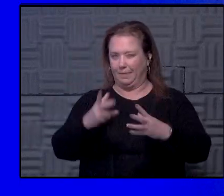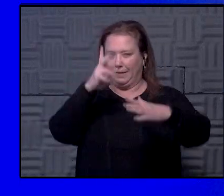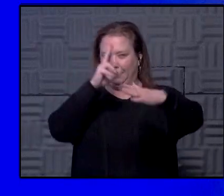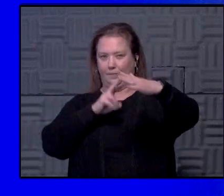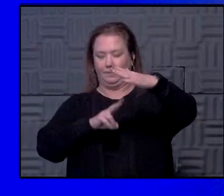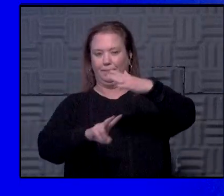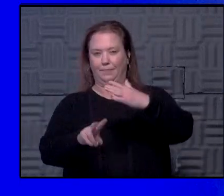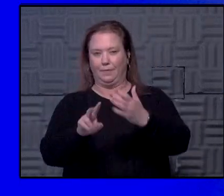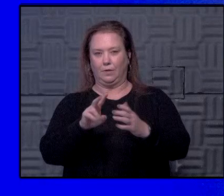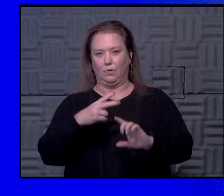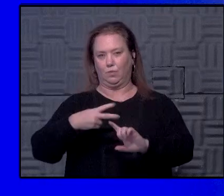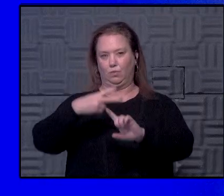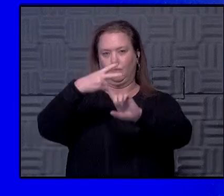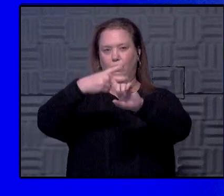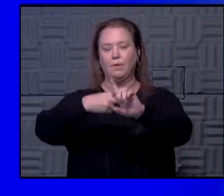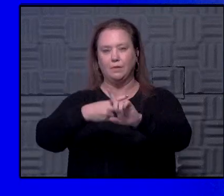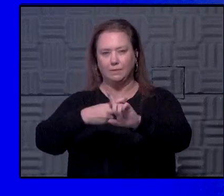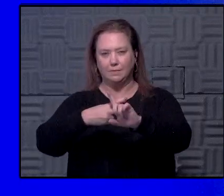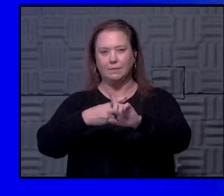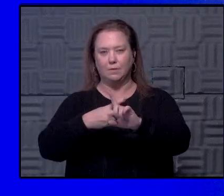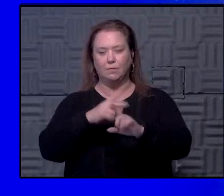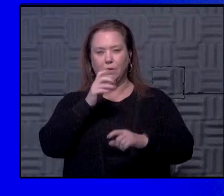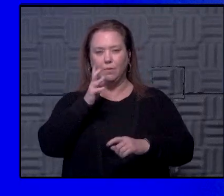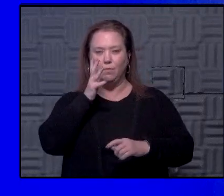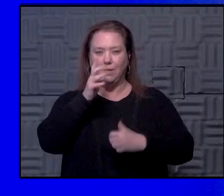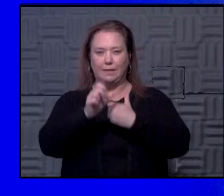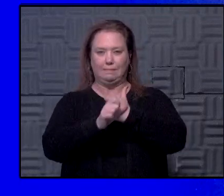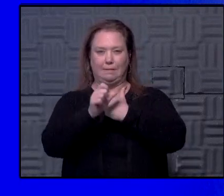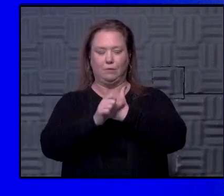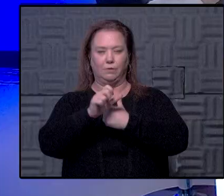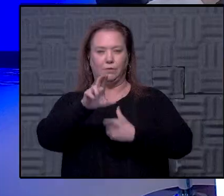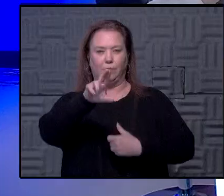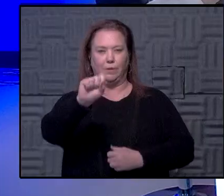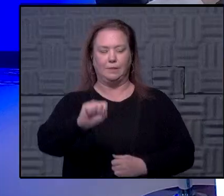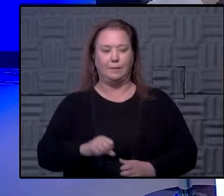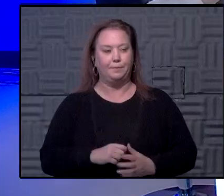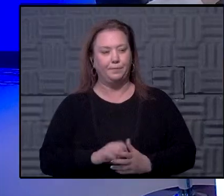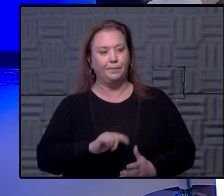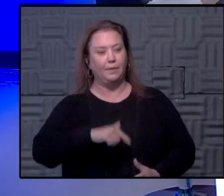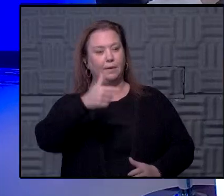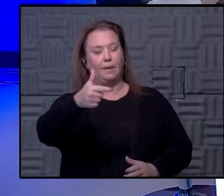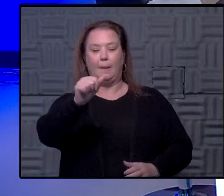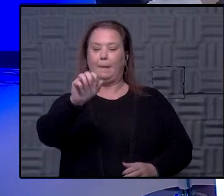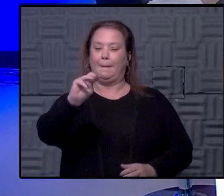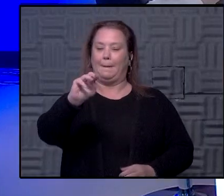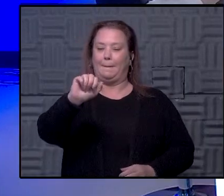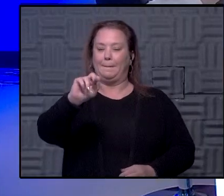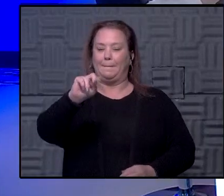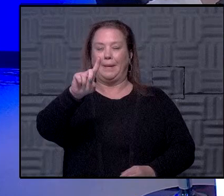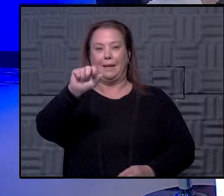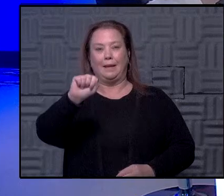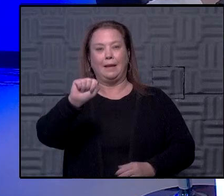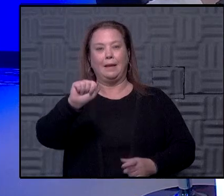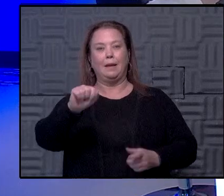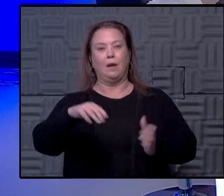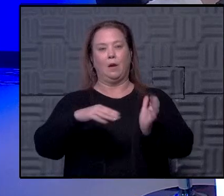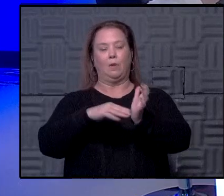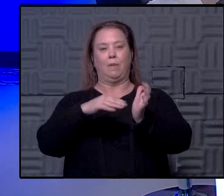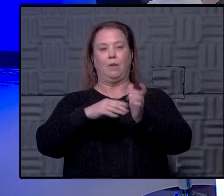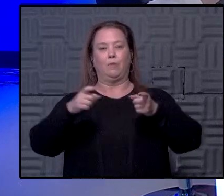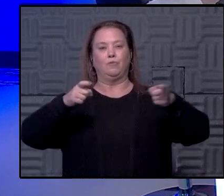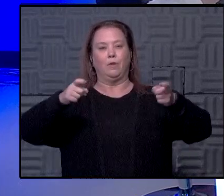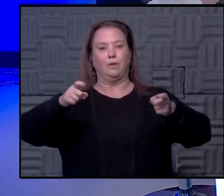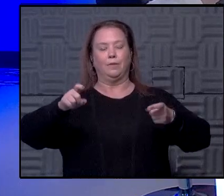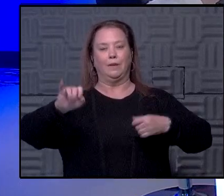that these next 2 months or so are going to be very, very dangerous for the United States. Amanda Gardner, I'm going to turn to you because you're our medical director of infection, or our